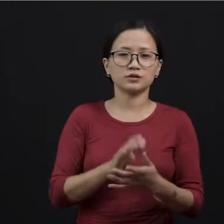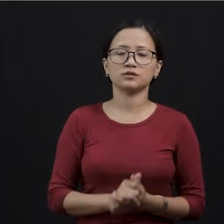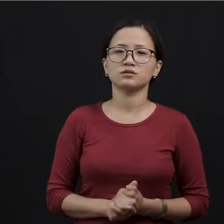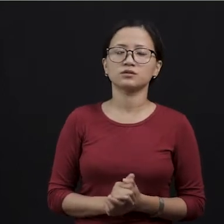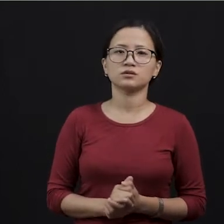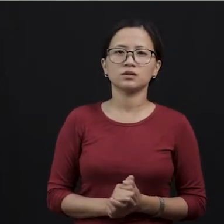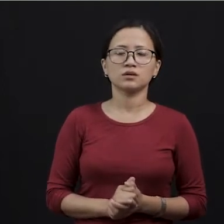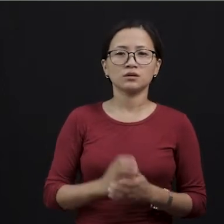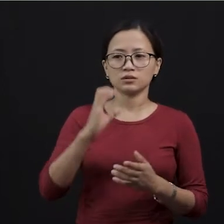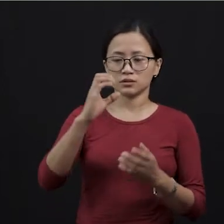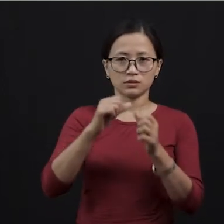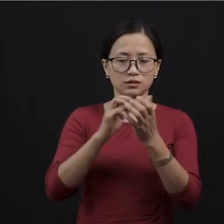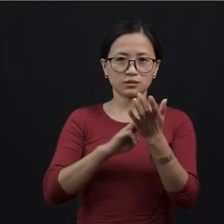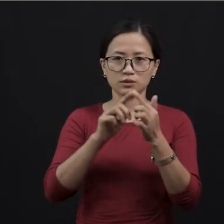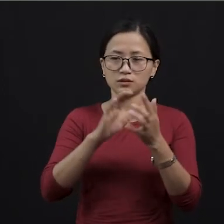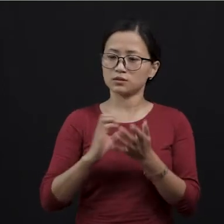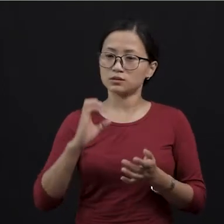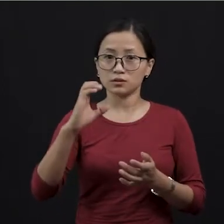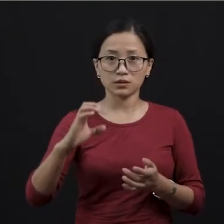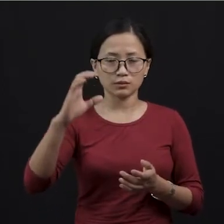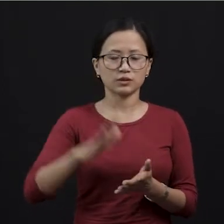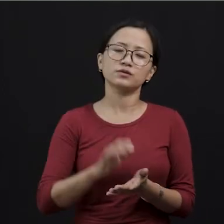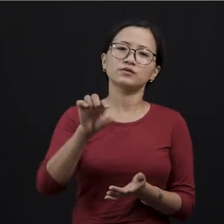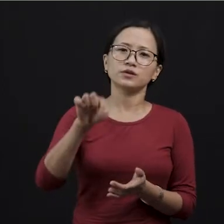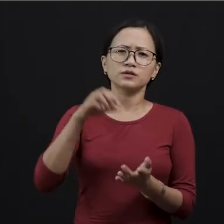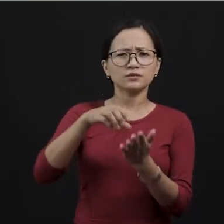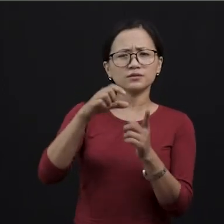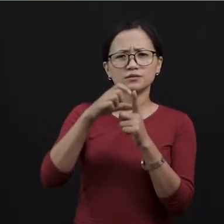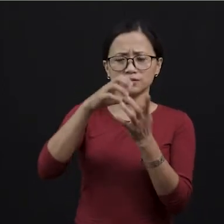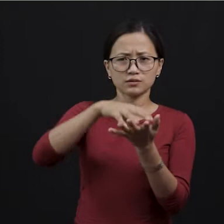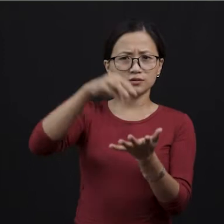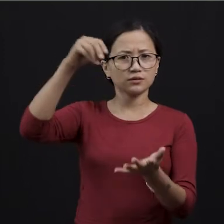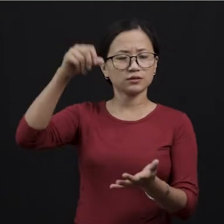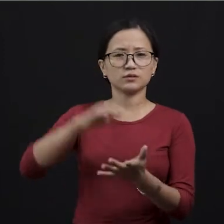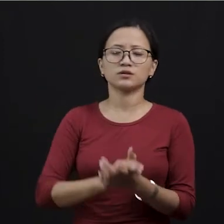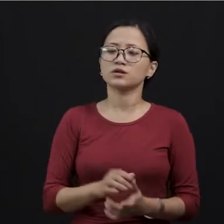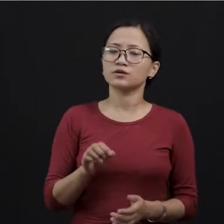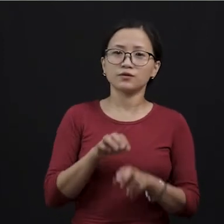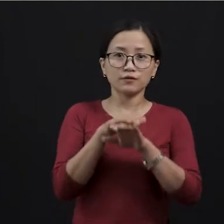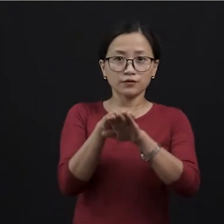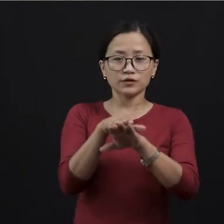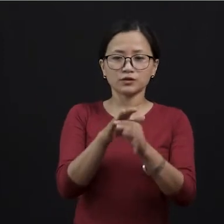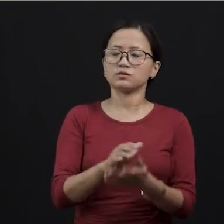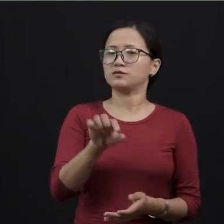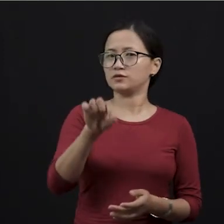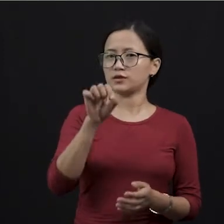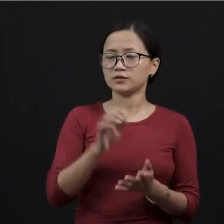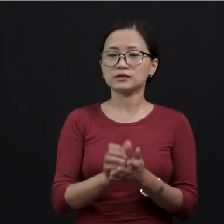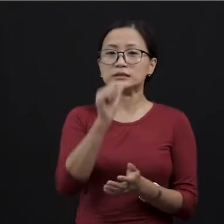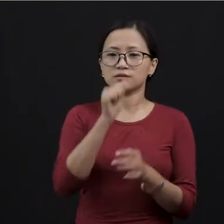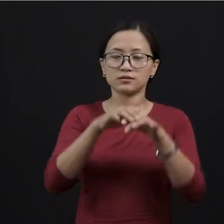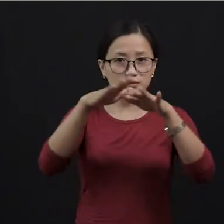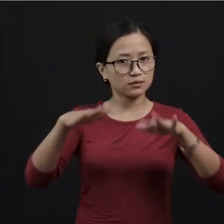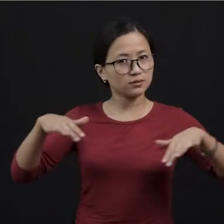find in the desert, right? A camel you find in the desert, and fish you find in the sea.